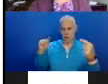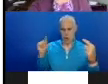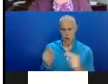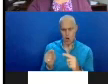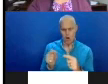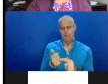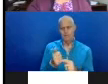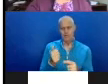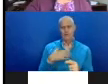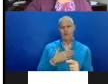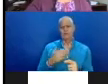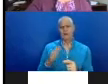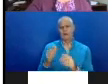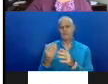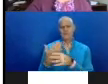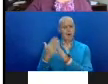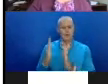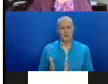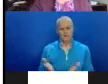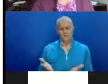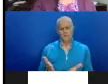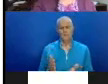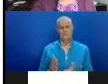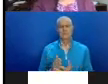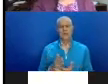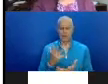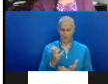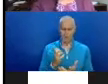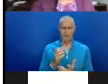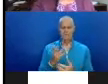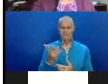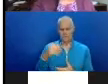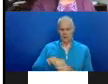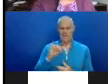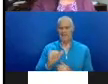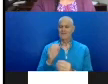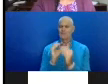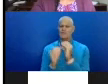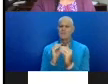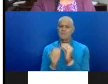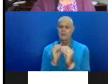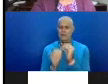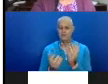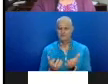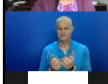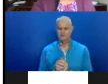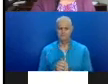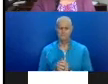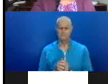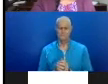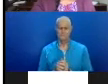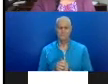their partners, and are wanting to be part of the repair of the effects of what they've done. And